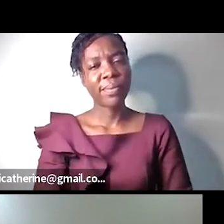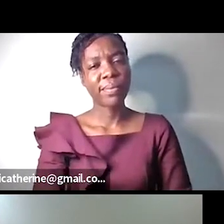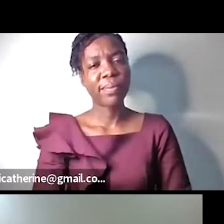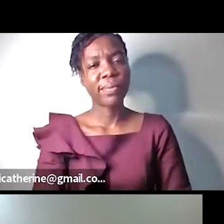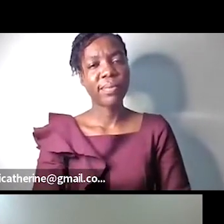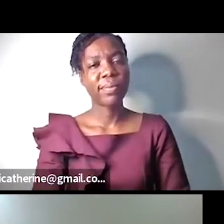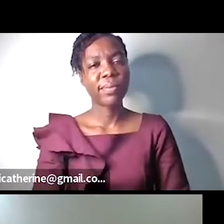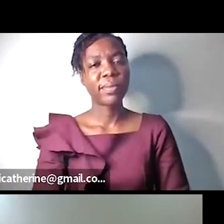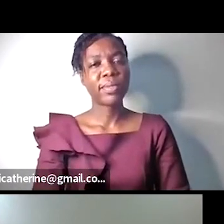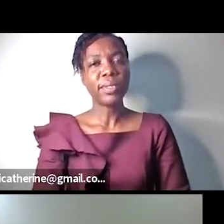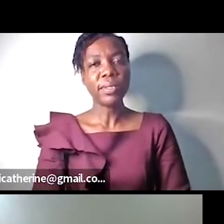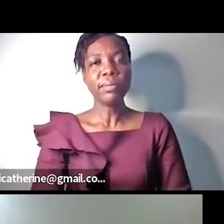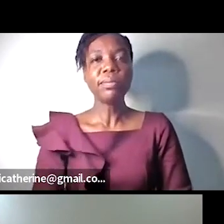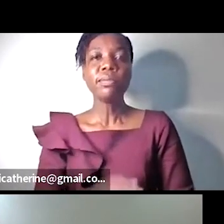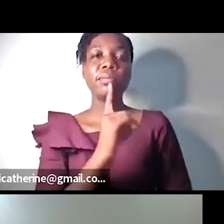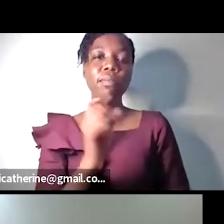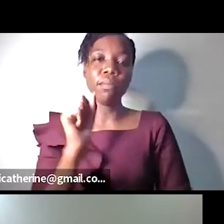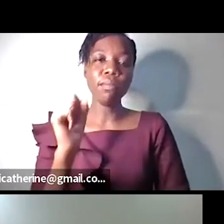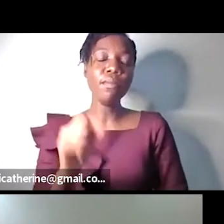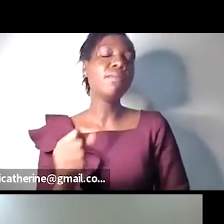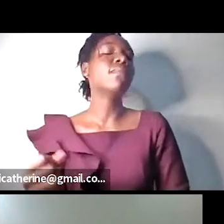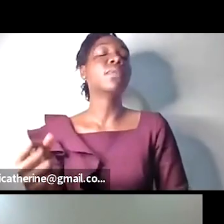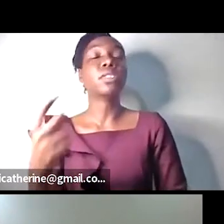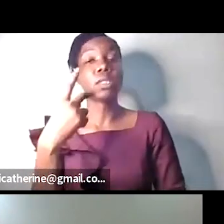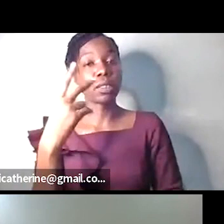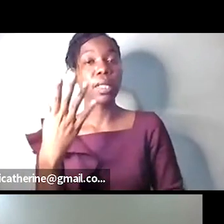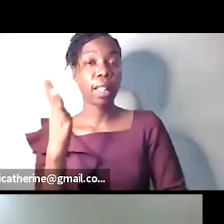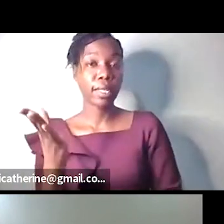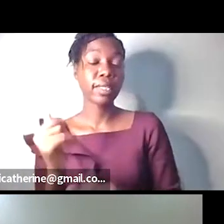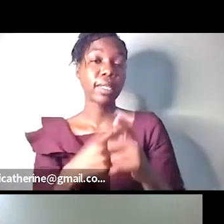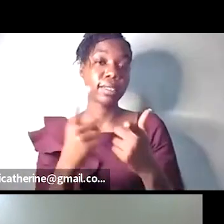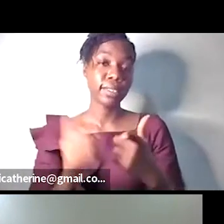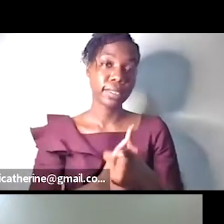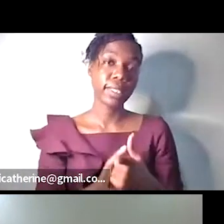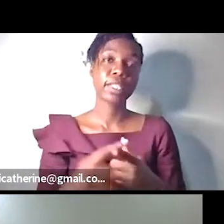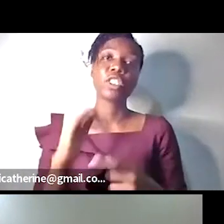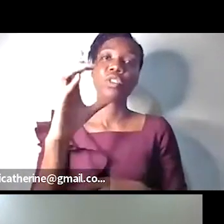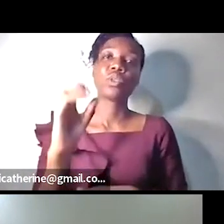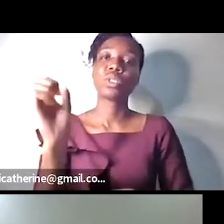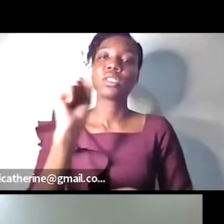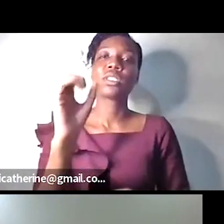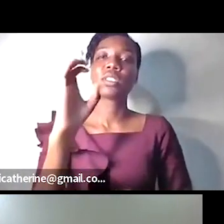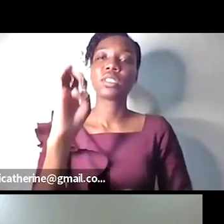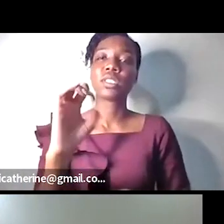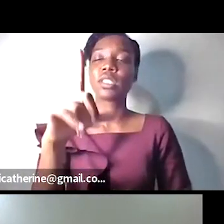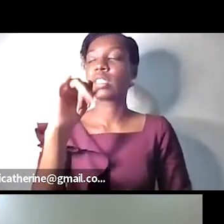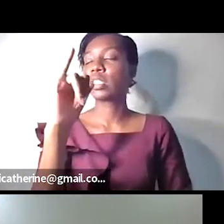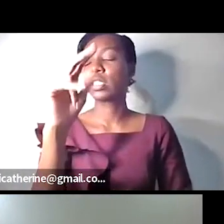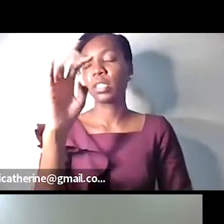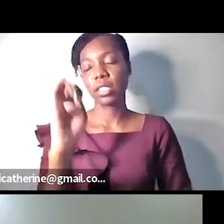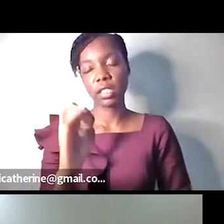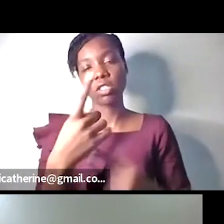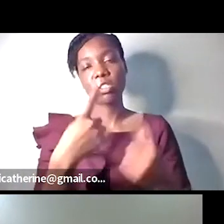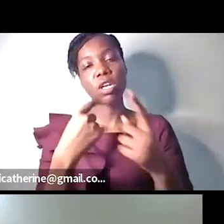So maybe you can go there as Jocelyn is thinking about how then do women, or how can we give women a chance to showcase their abilities while still